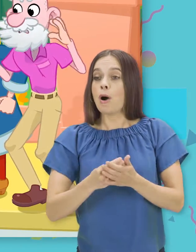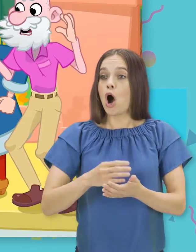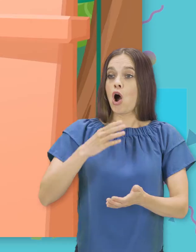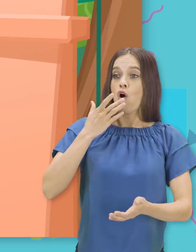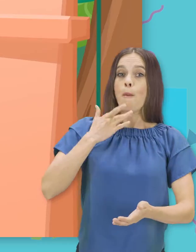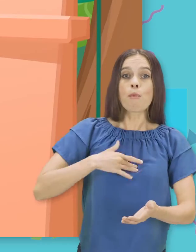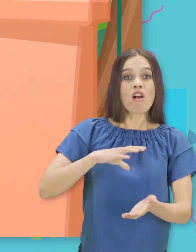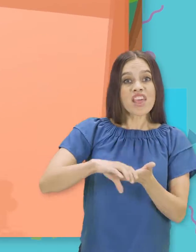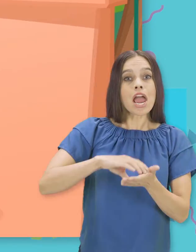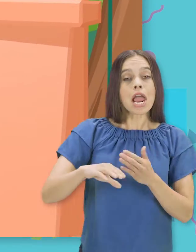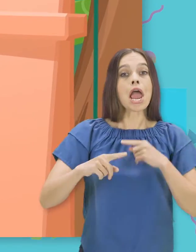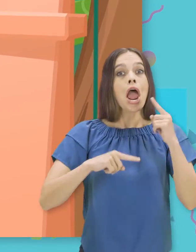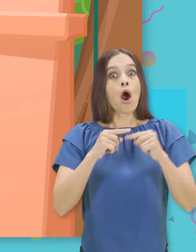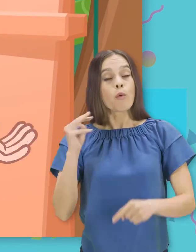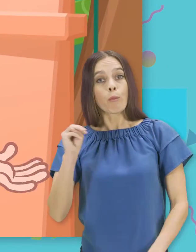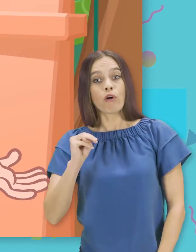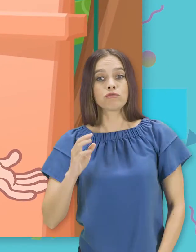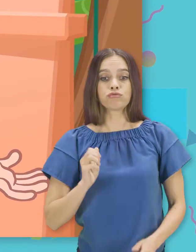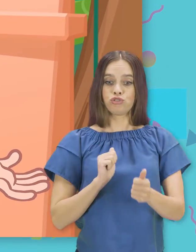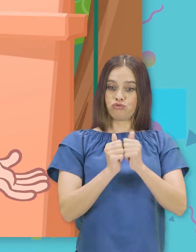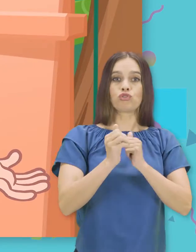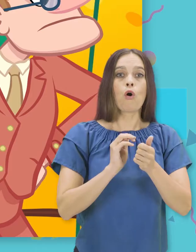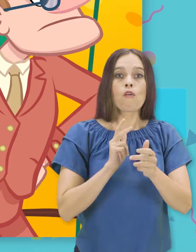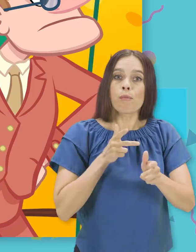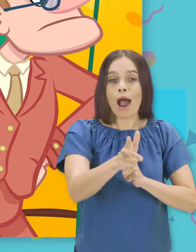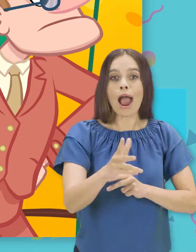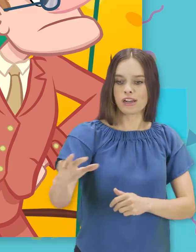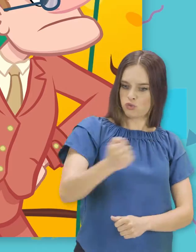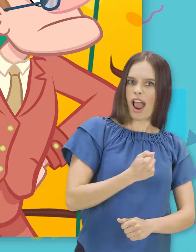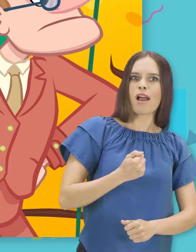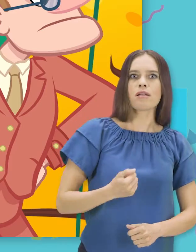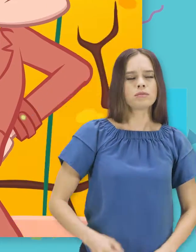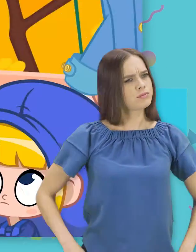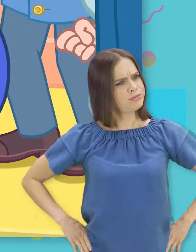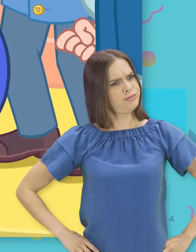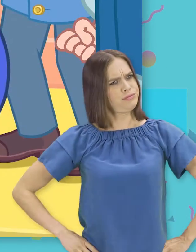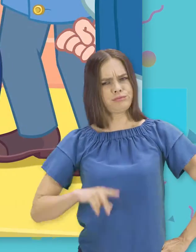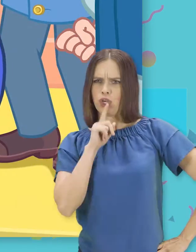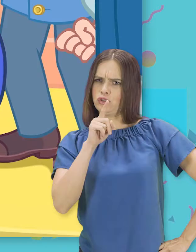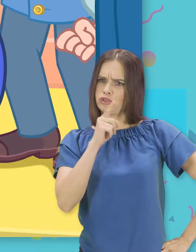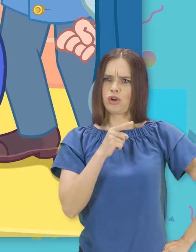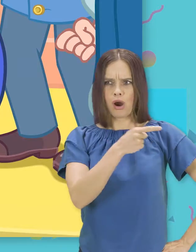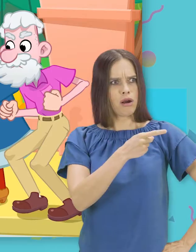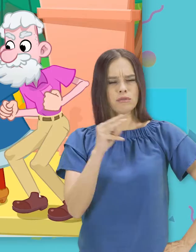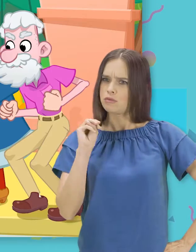Morphle drove by and grabbed it from my hands. Are you all sure it was